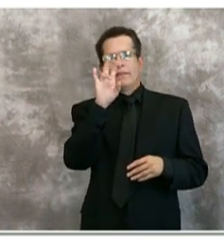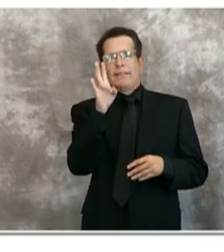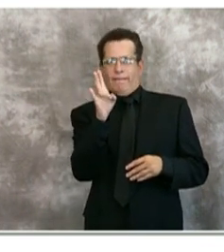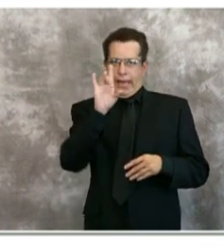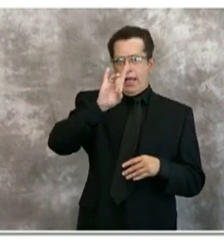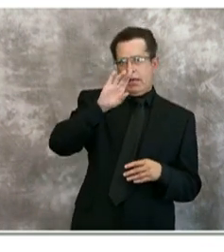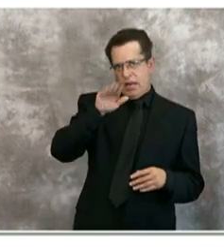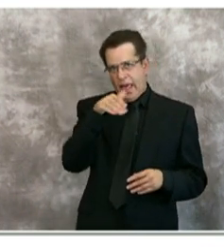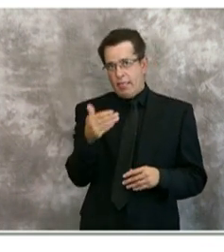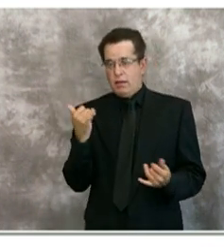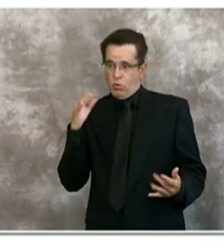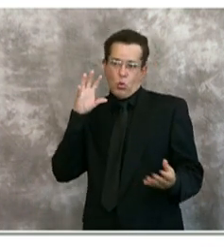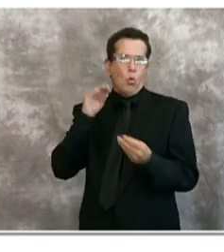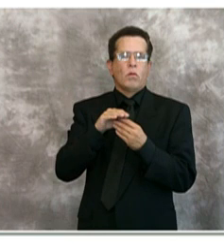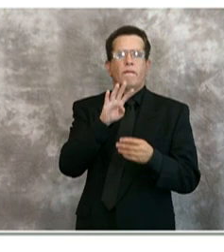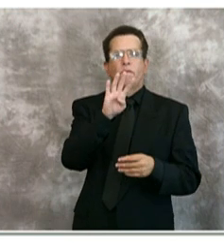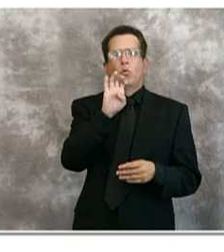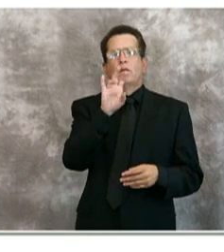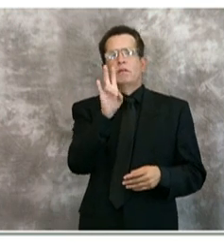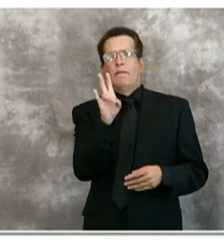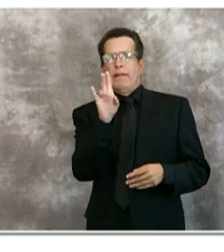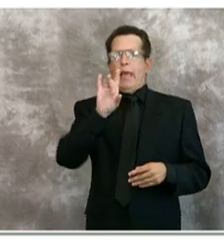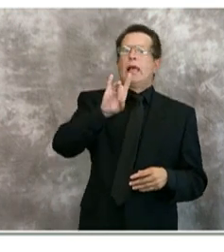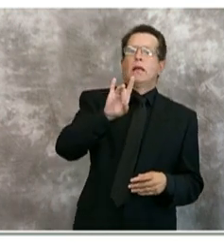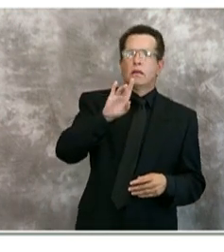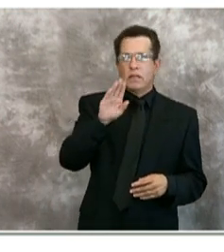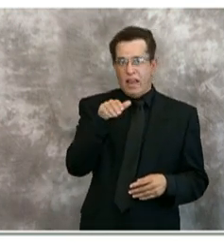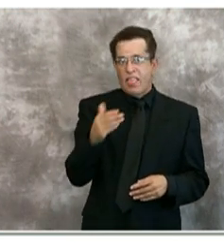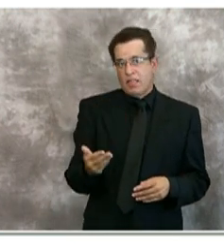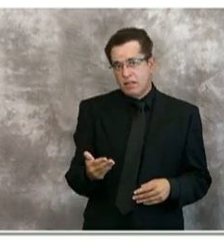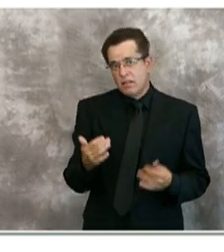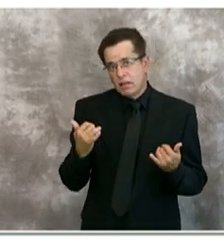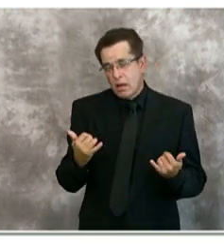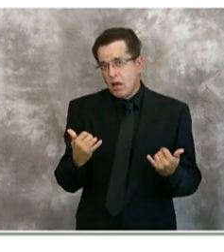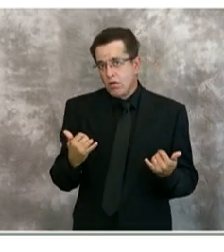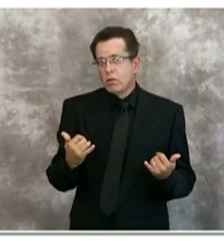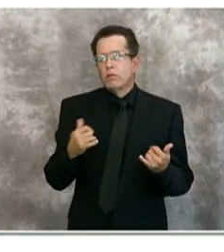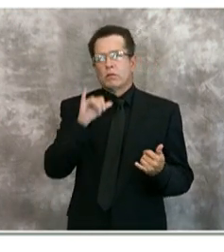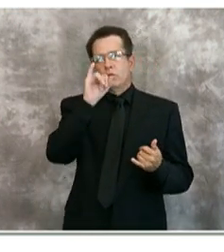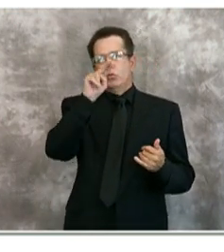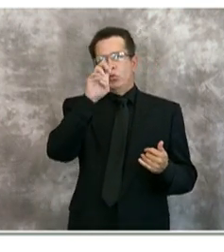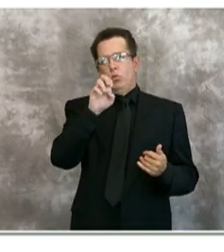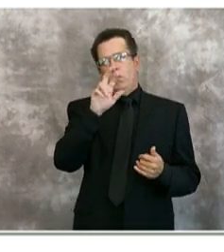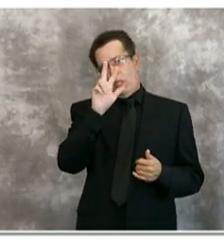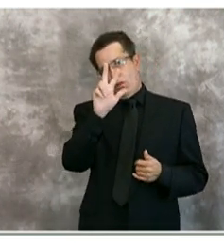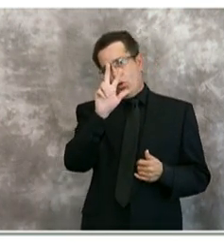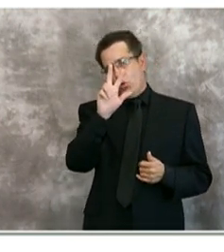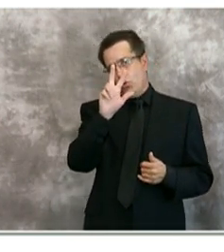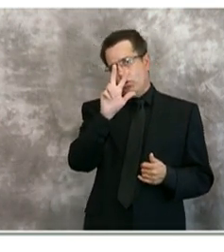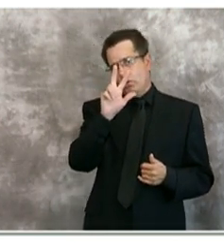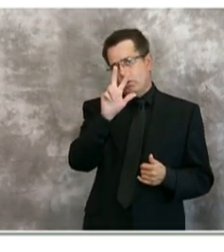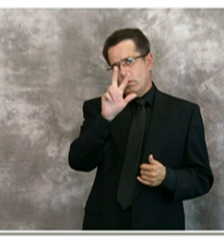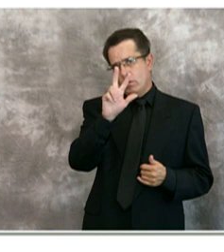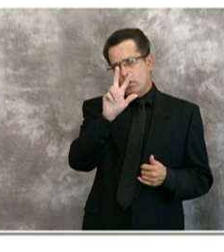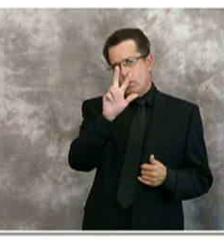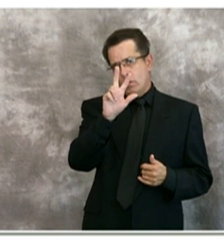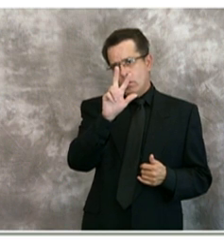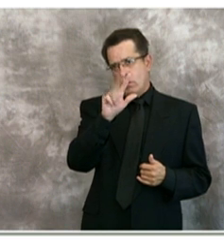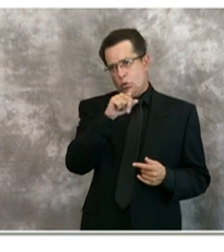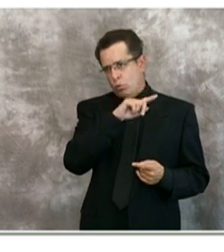478 deaths, and from June 3rd